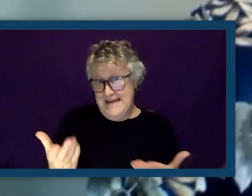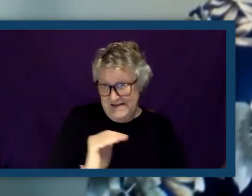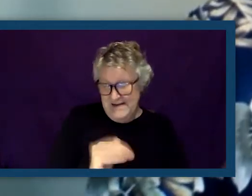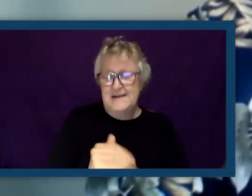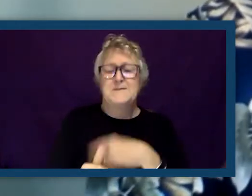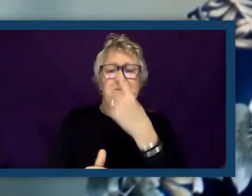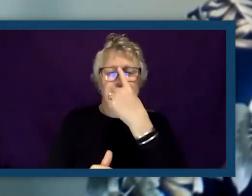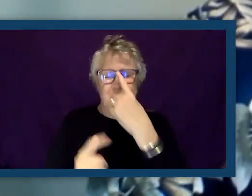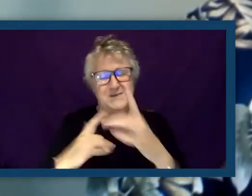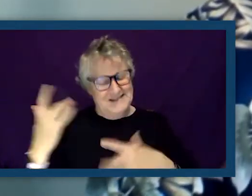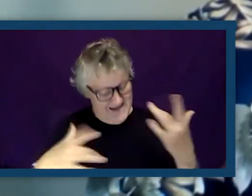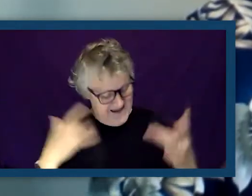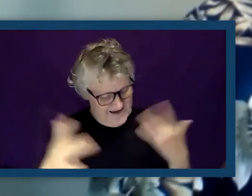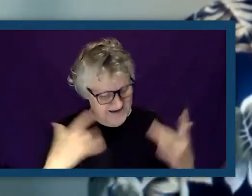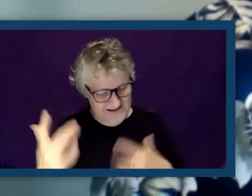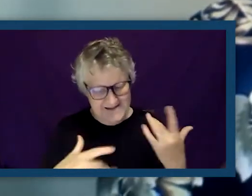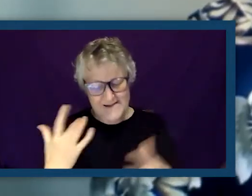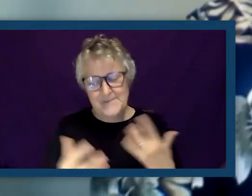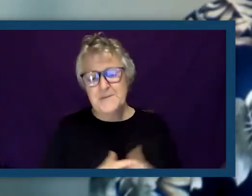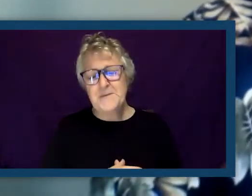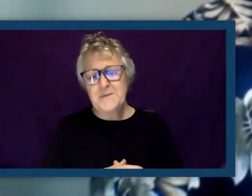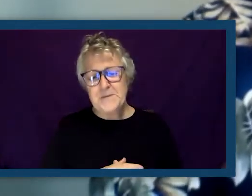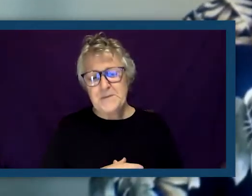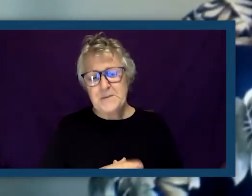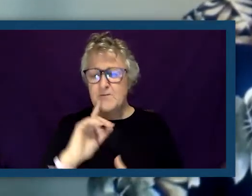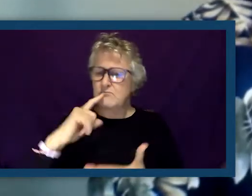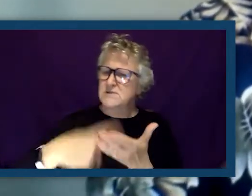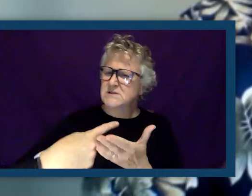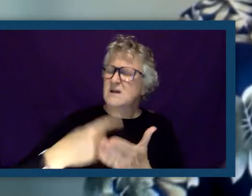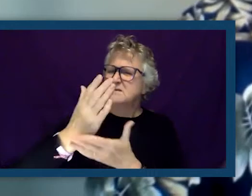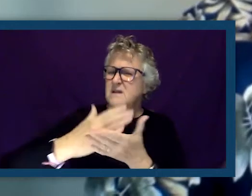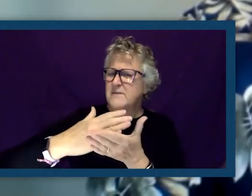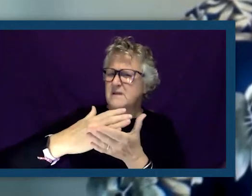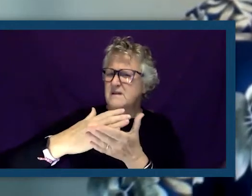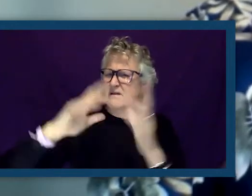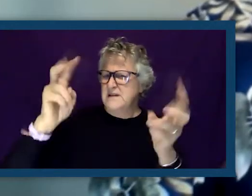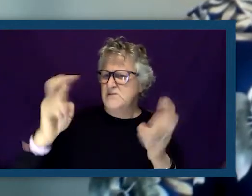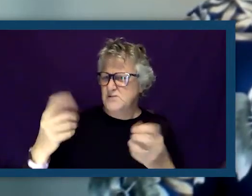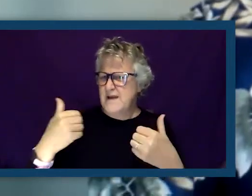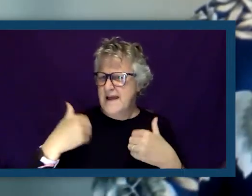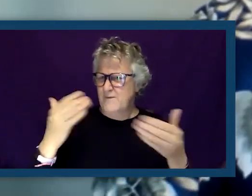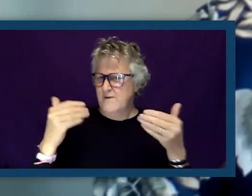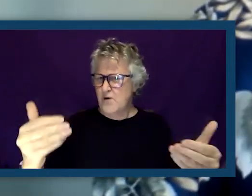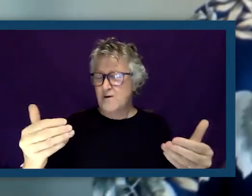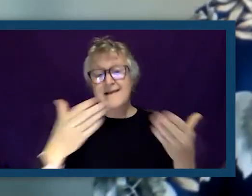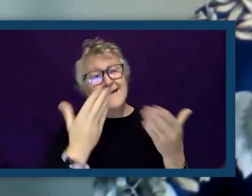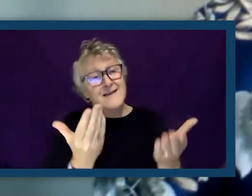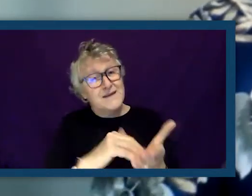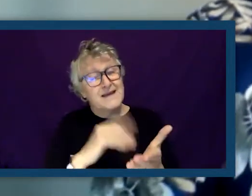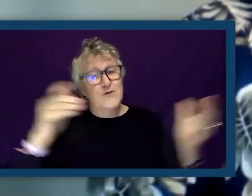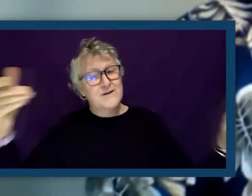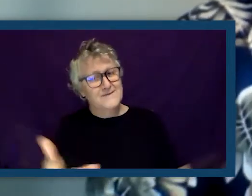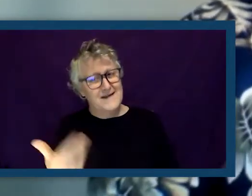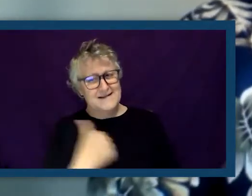But I'm excited to discuss some of the issues that we have going forward. And thank you again for having us here. Thank you,